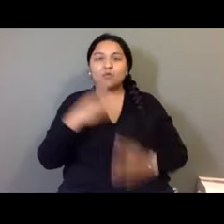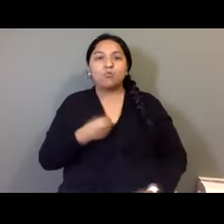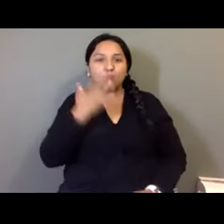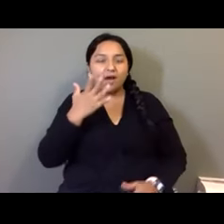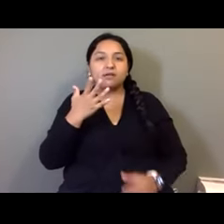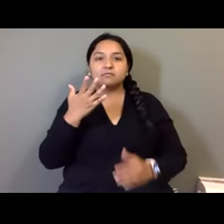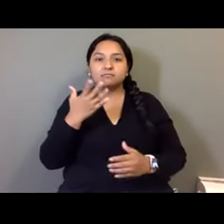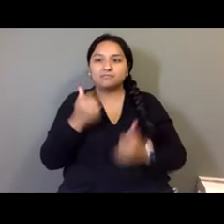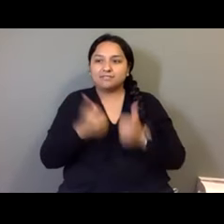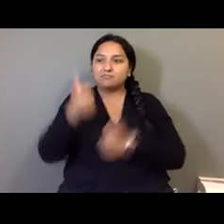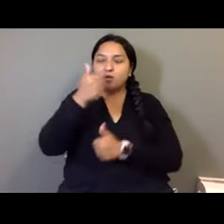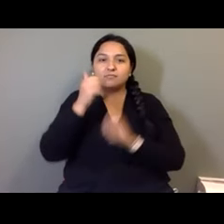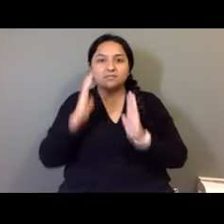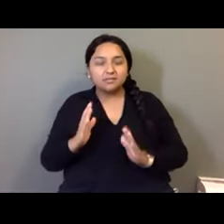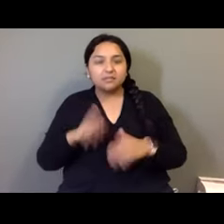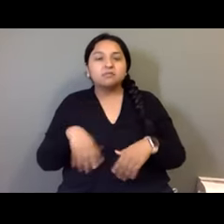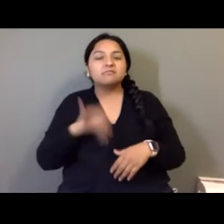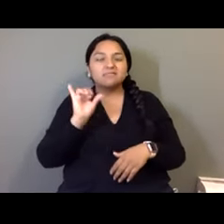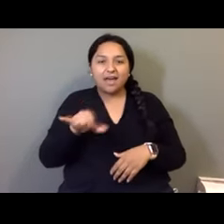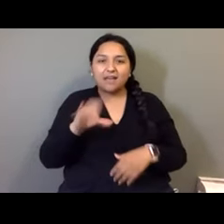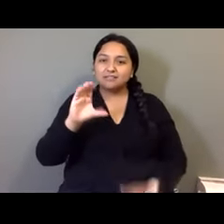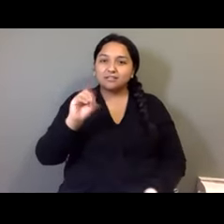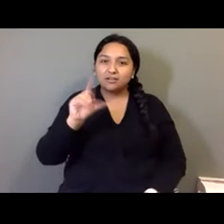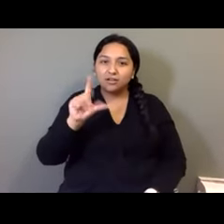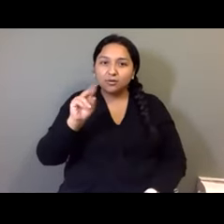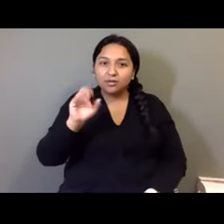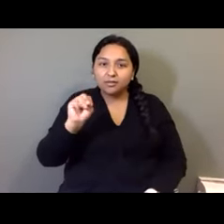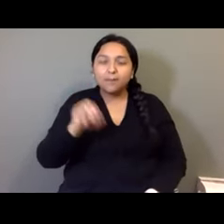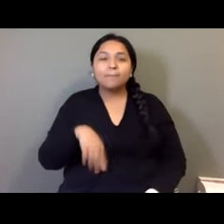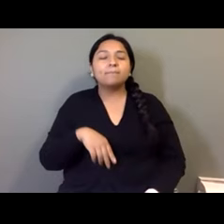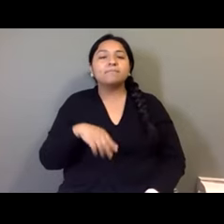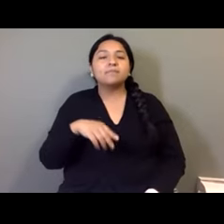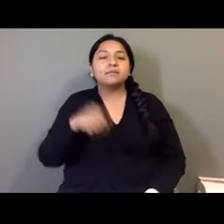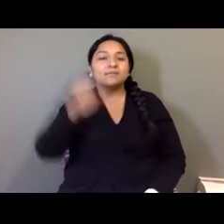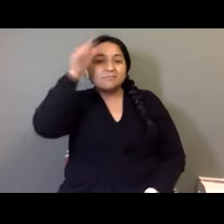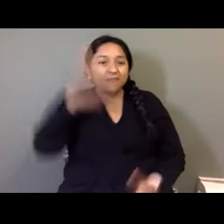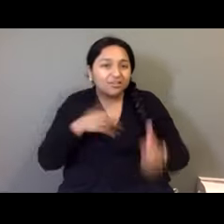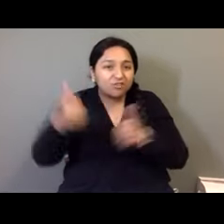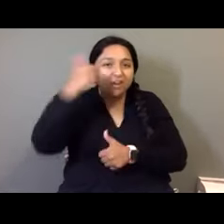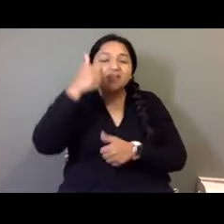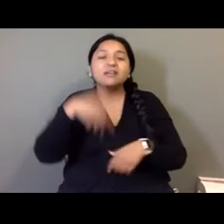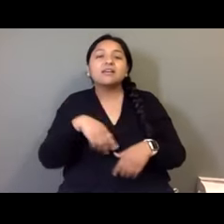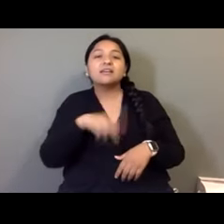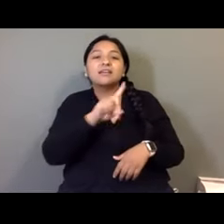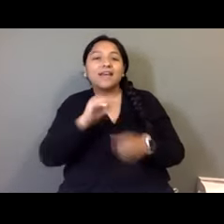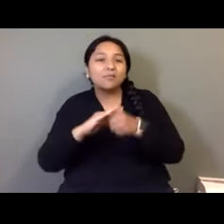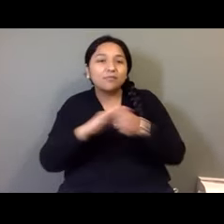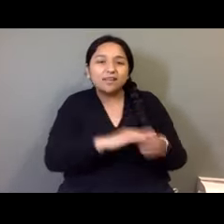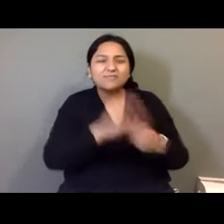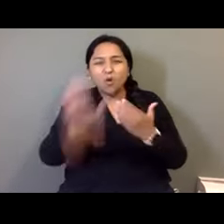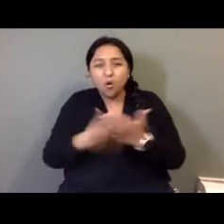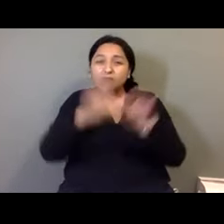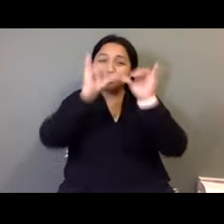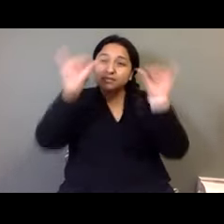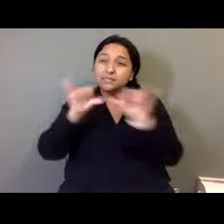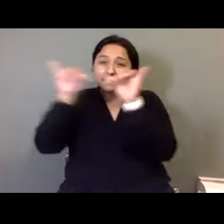what colonialism is. That's what capitalism is. That's what patriarchy is. That's what ableism is. All of these systems are